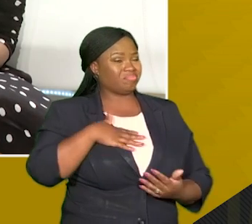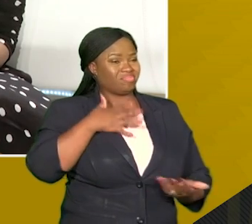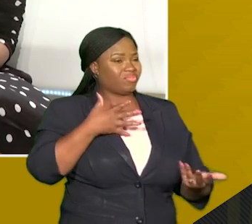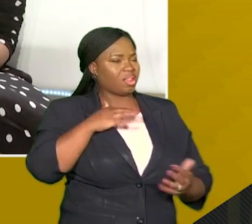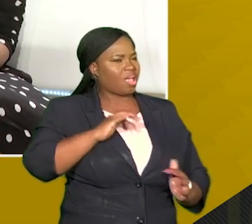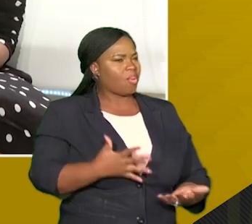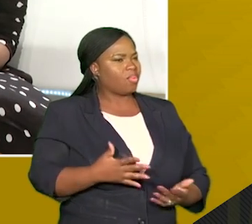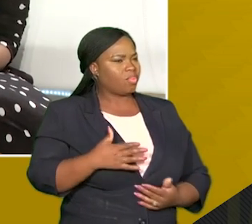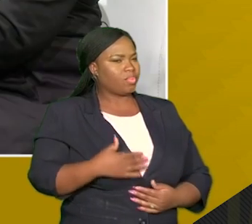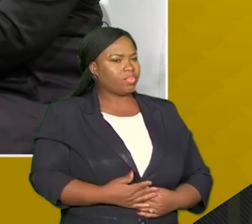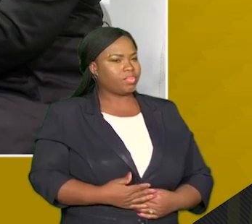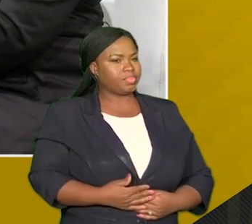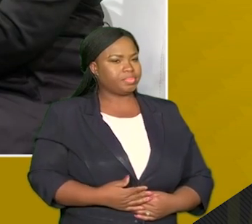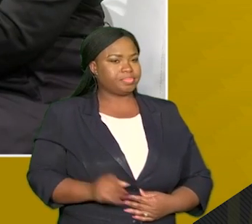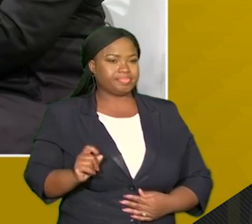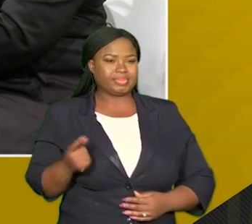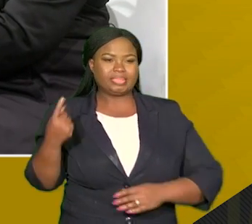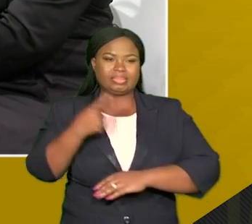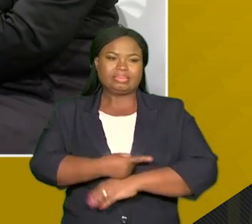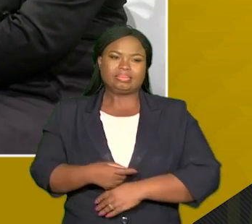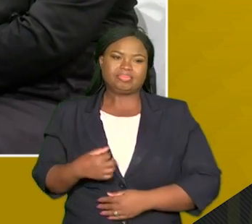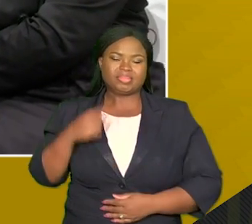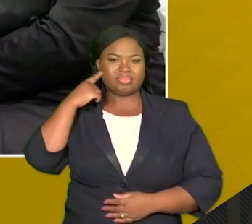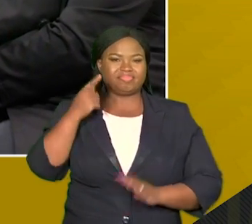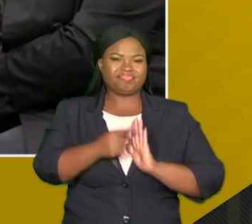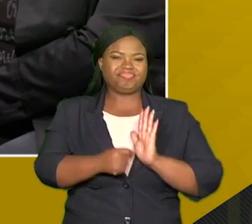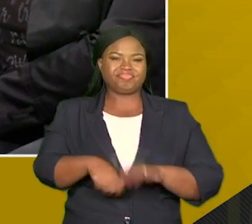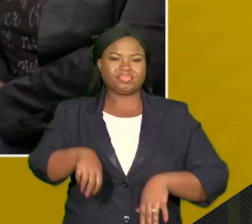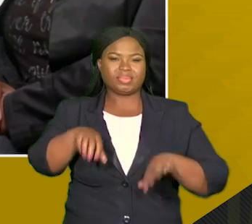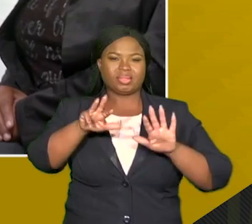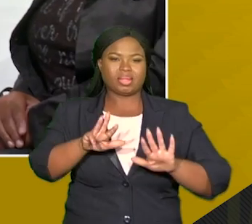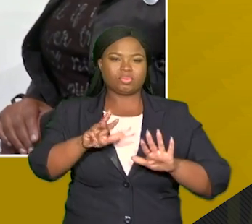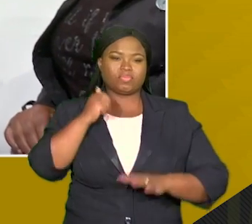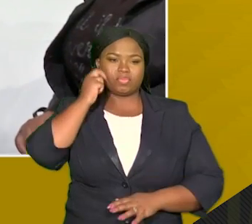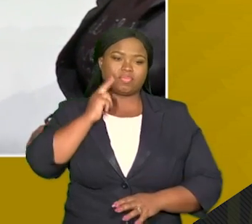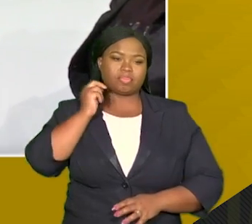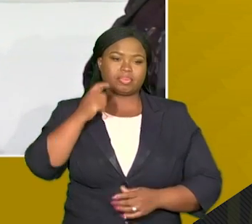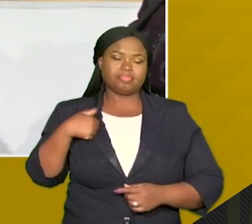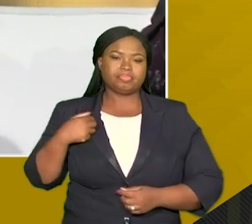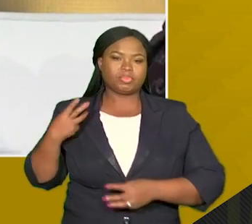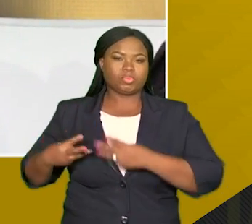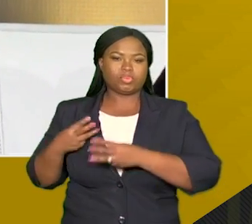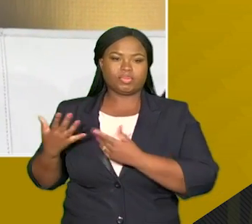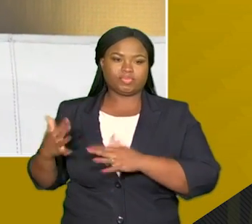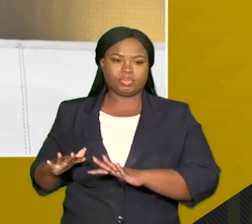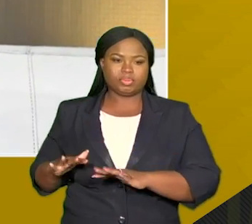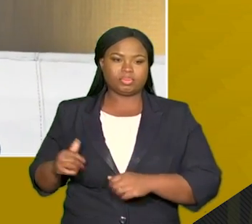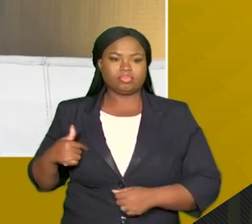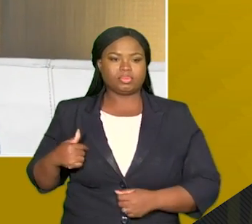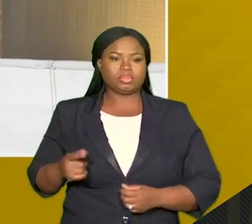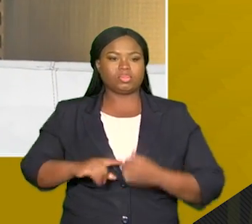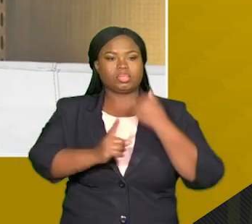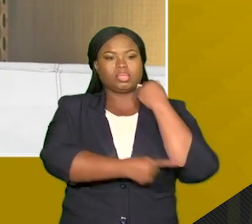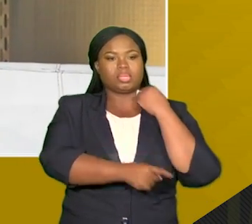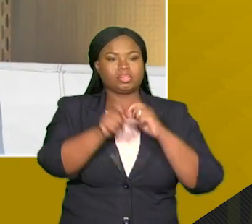as journalist. That day, it was on the 9th of November. I was coming from work. I was the last person she